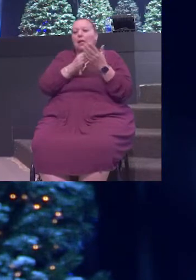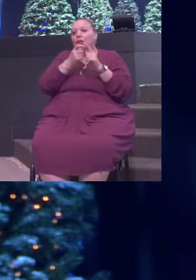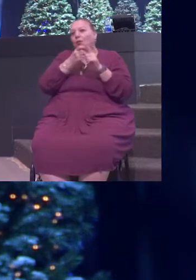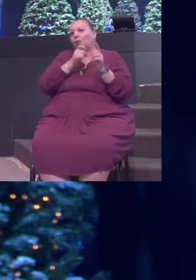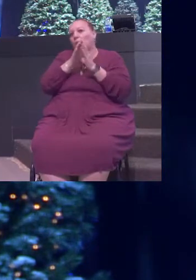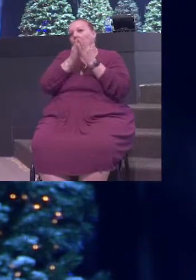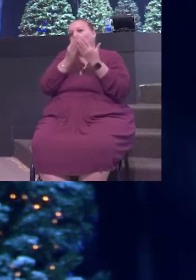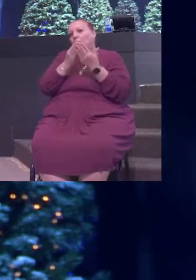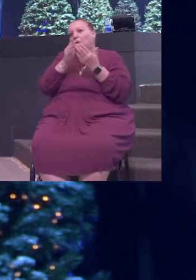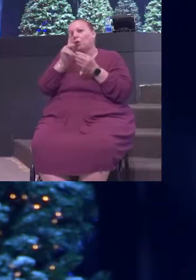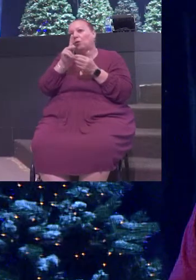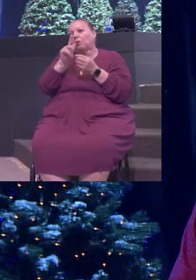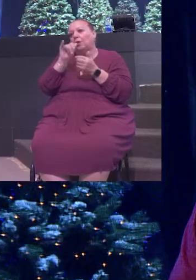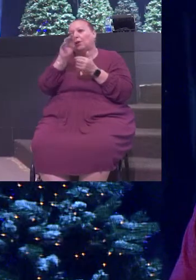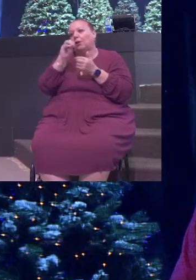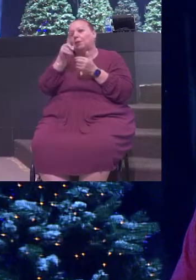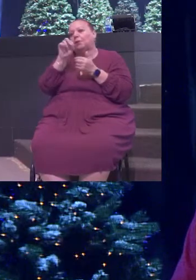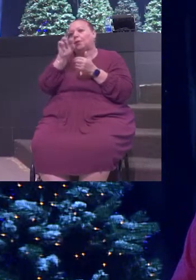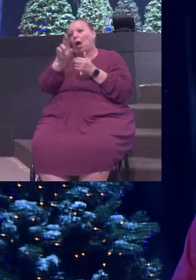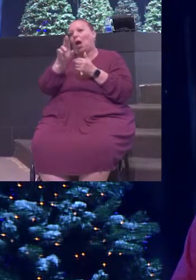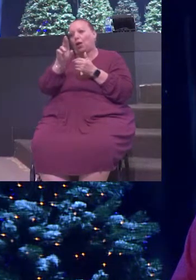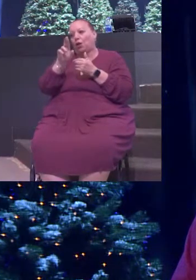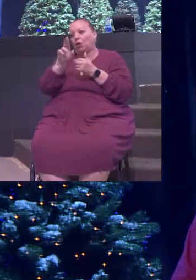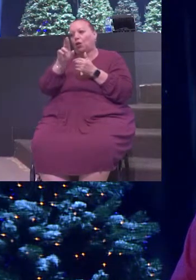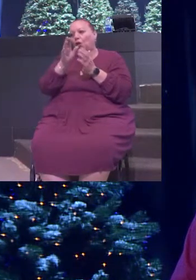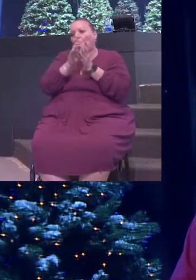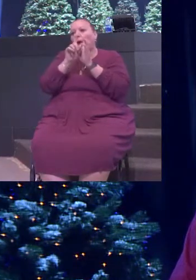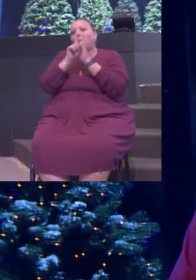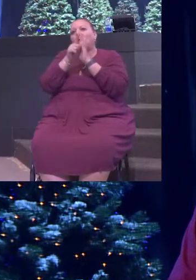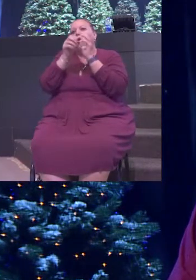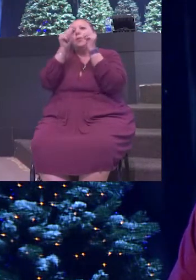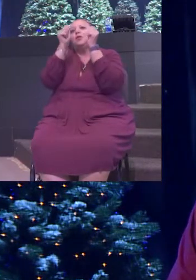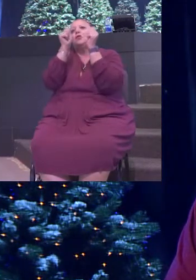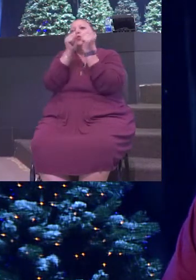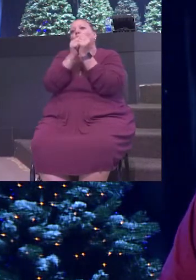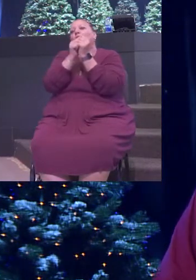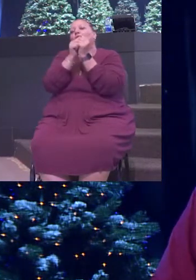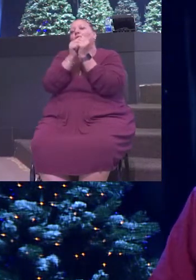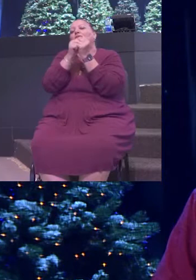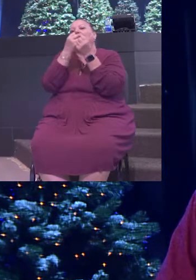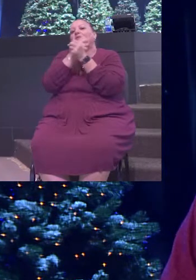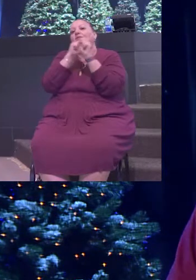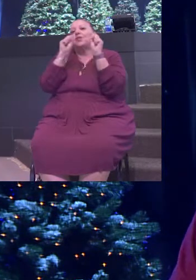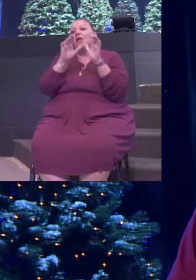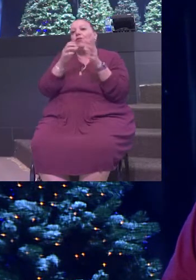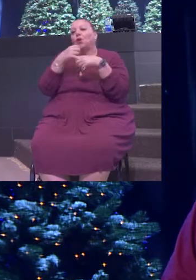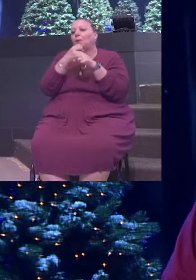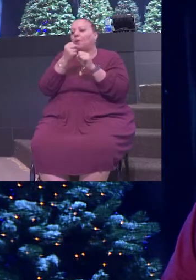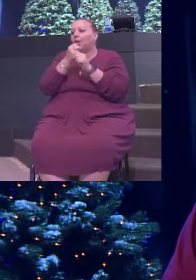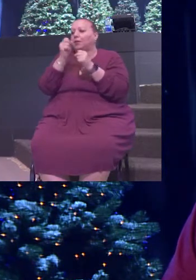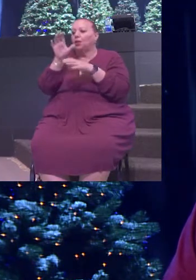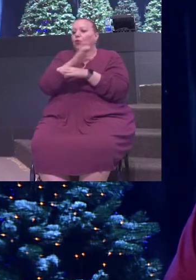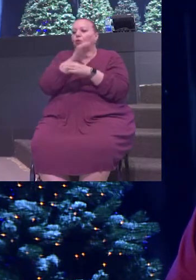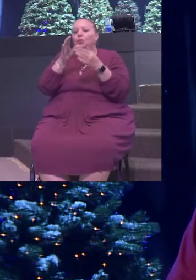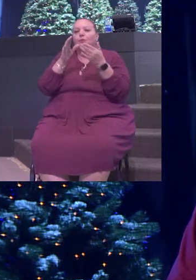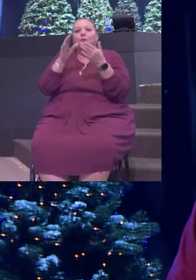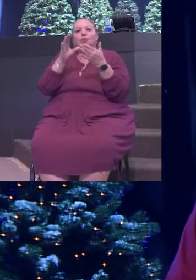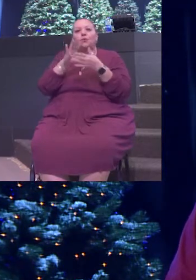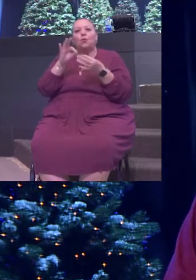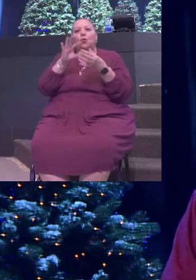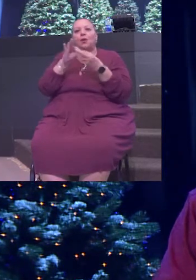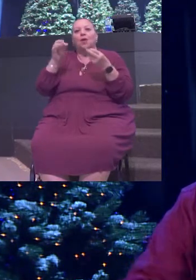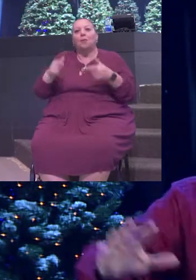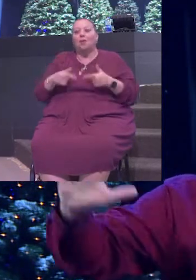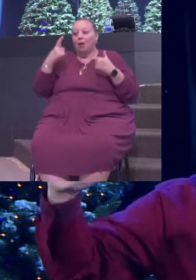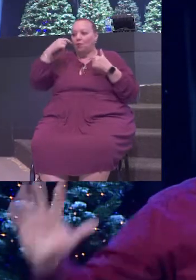a book by Ken Geyer, his book, Moments with the Savior, that really makes the Christmas story come alive for me. So